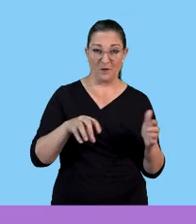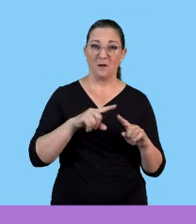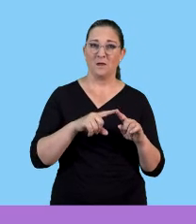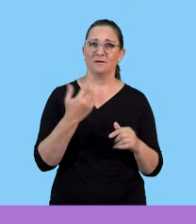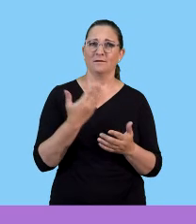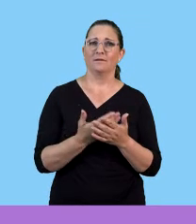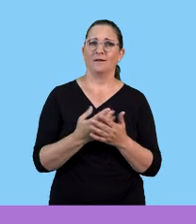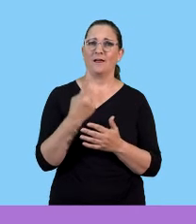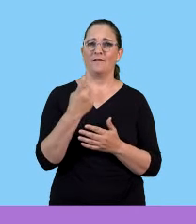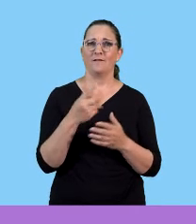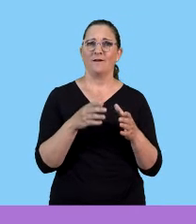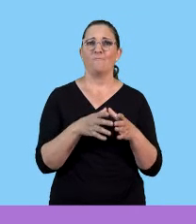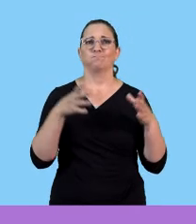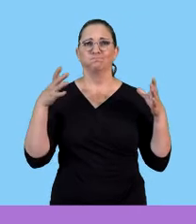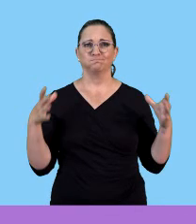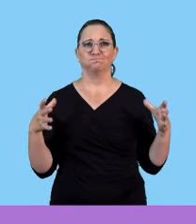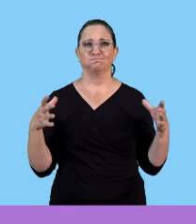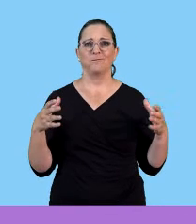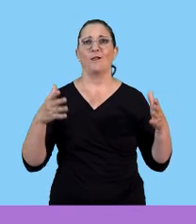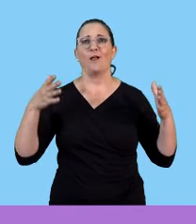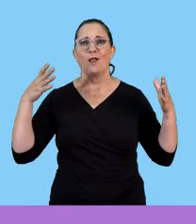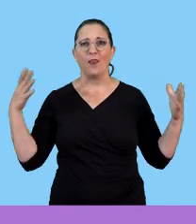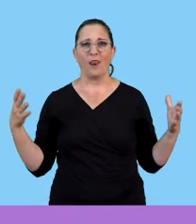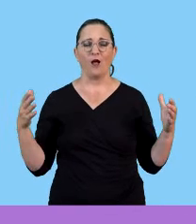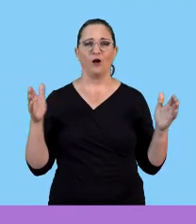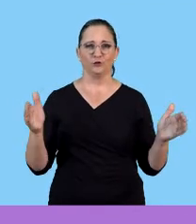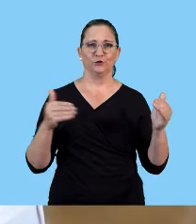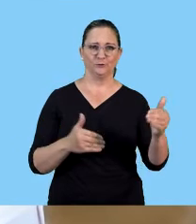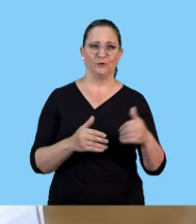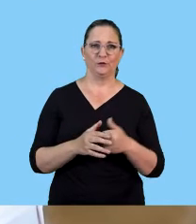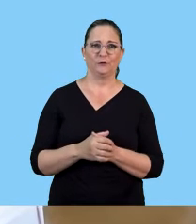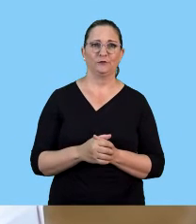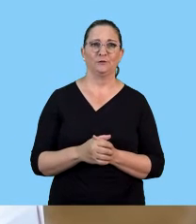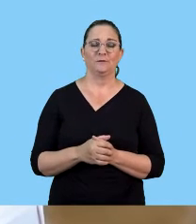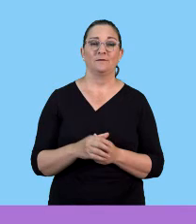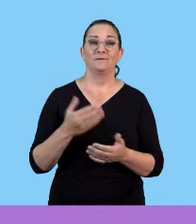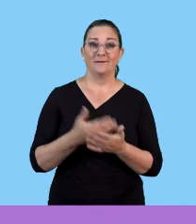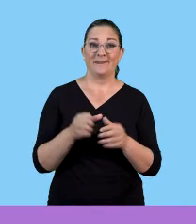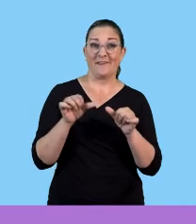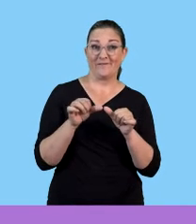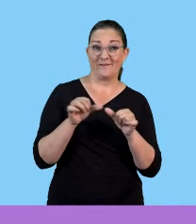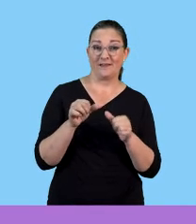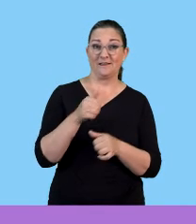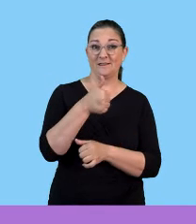can fit into a large box 15. So what have I got to do? I've got to say, okay,